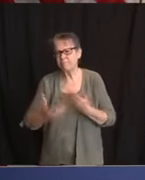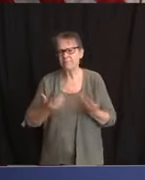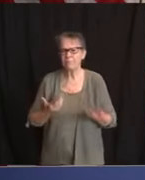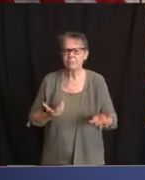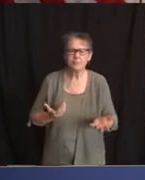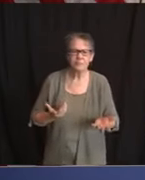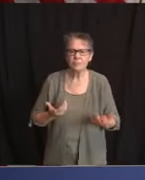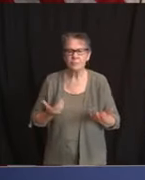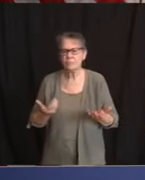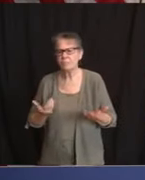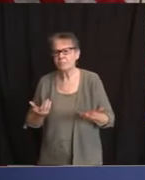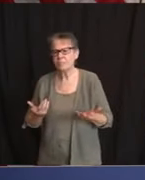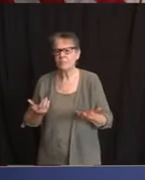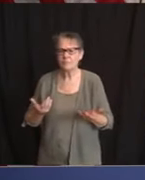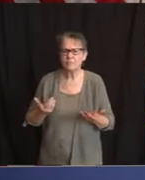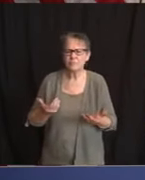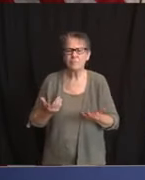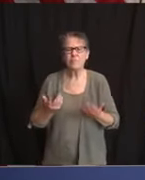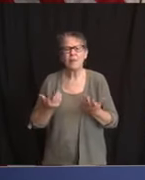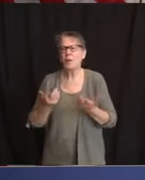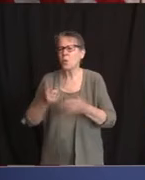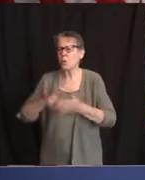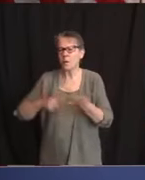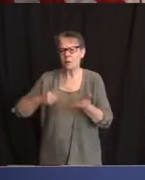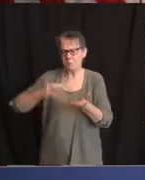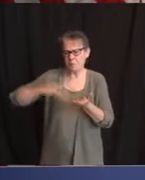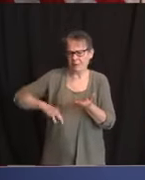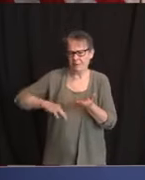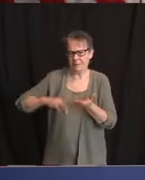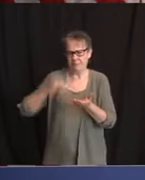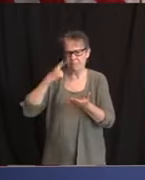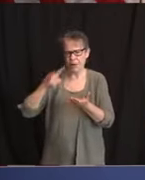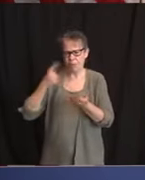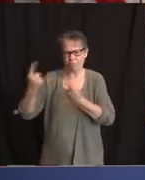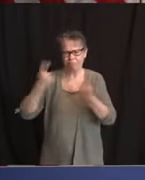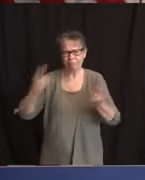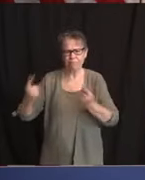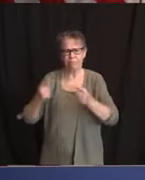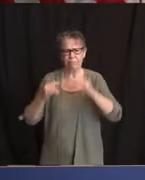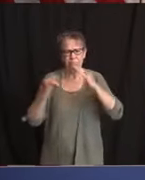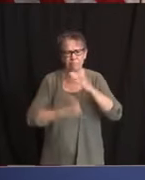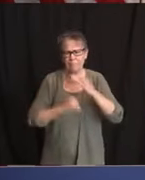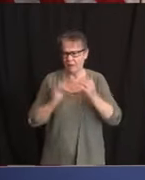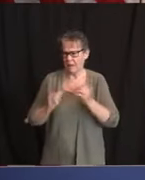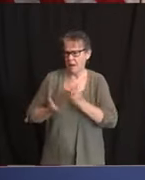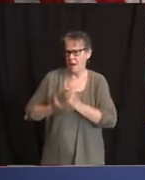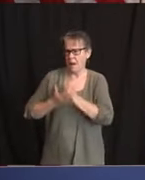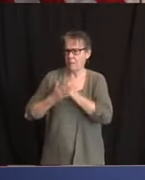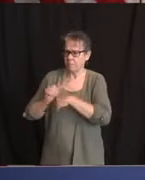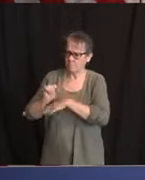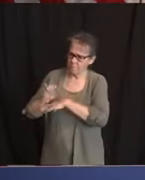another 2 weeks at any point in time of social distancing beyond the point that you otherwise would have stopped social